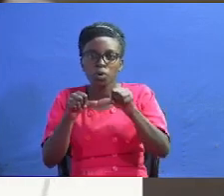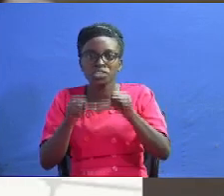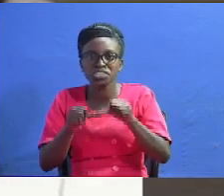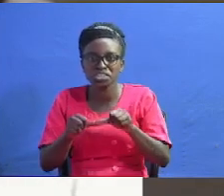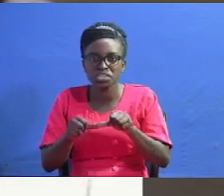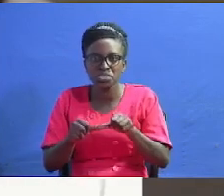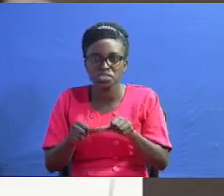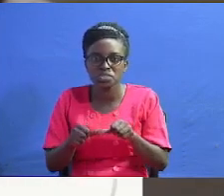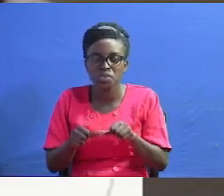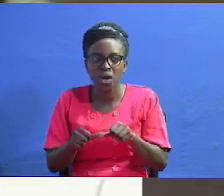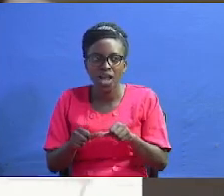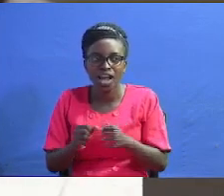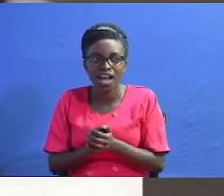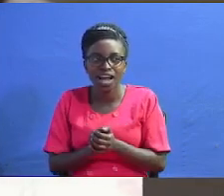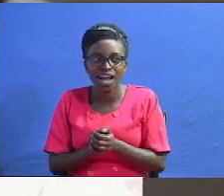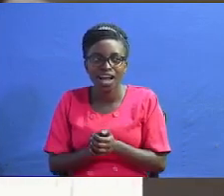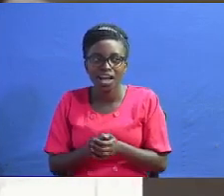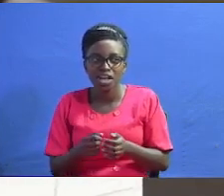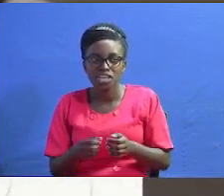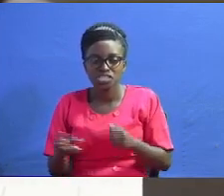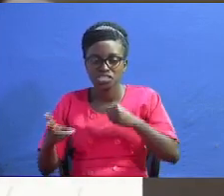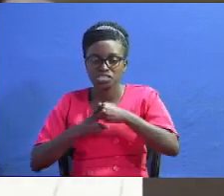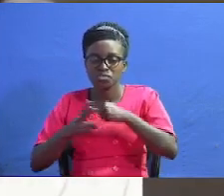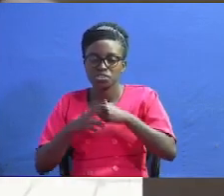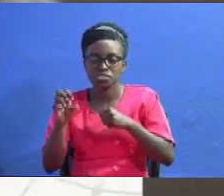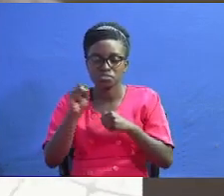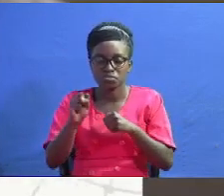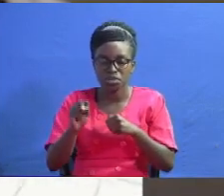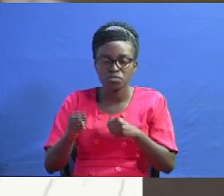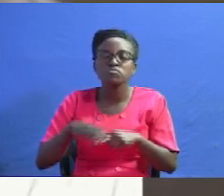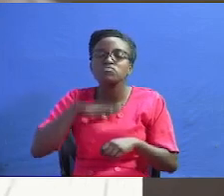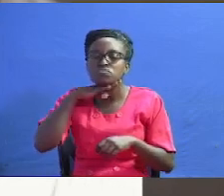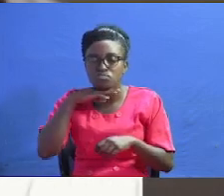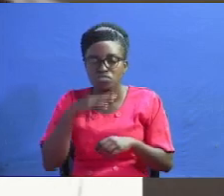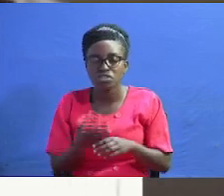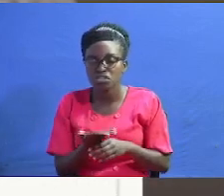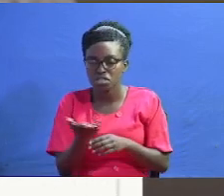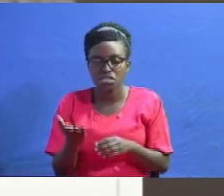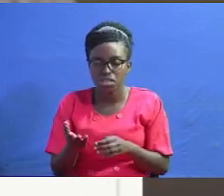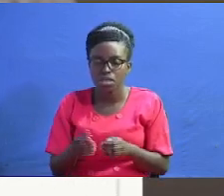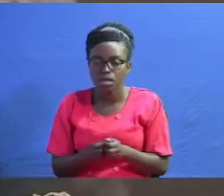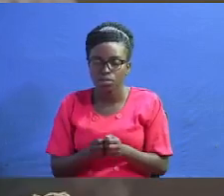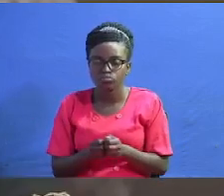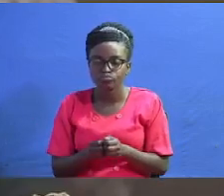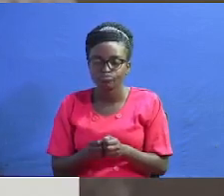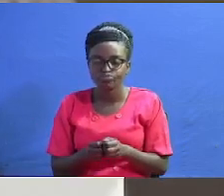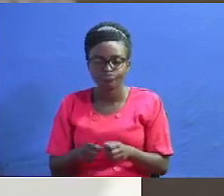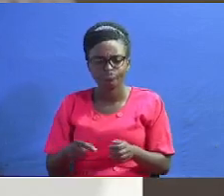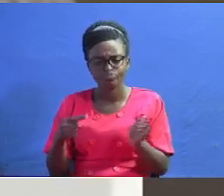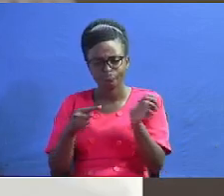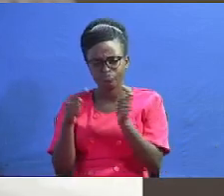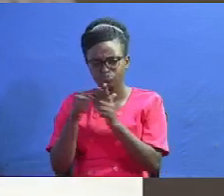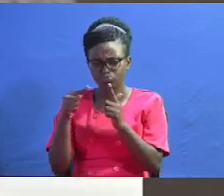291. Additionally, 75 people are missing and 188 have been injured. There have been